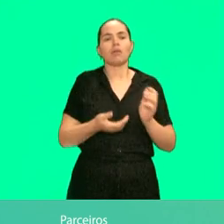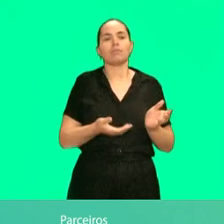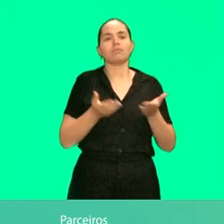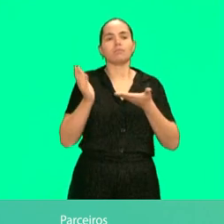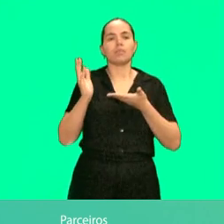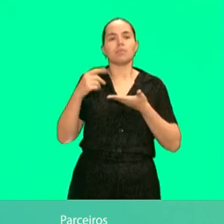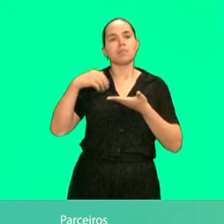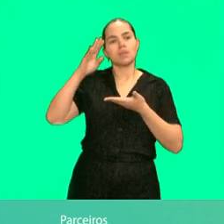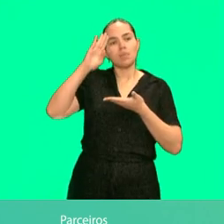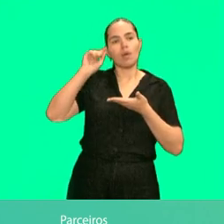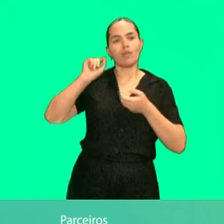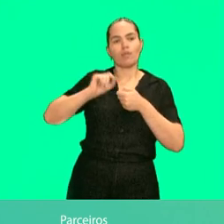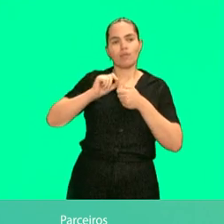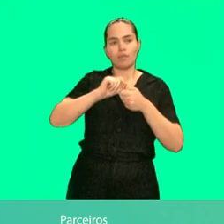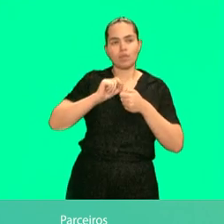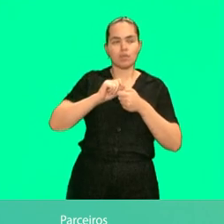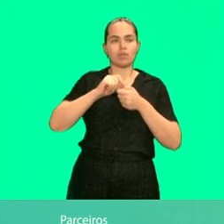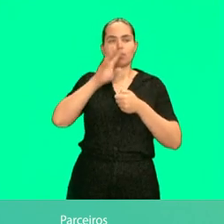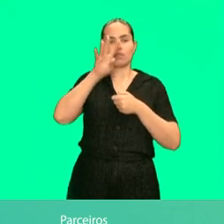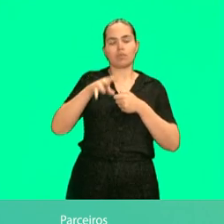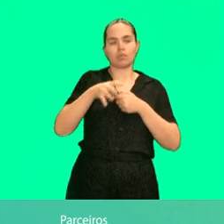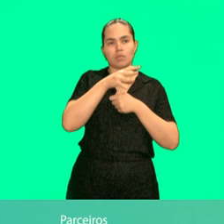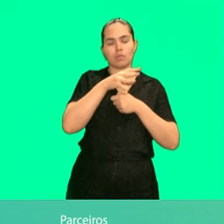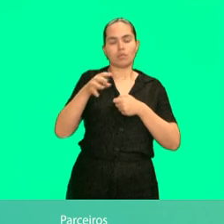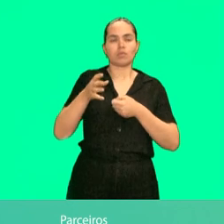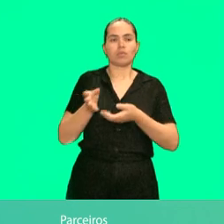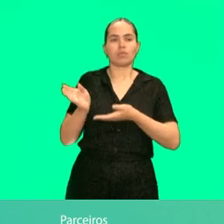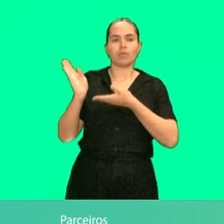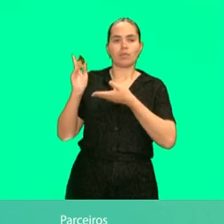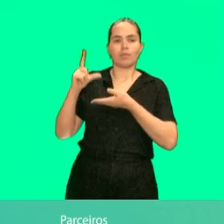that a route.